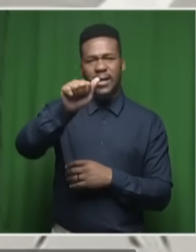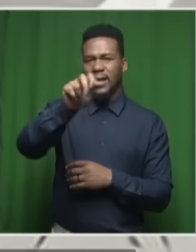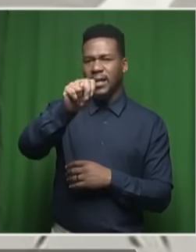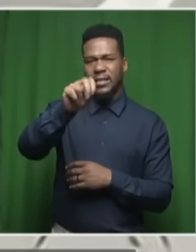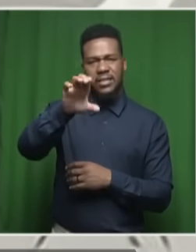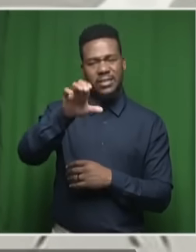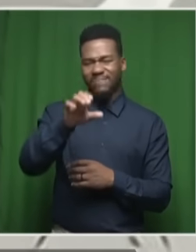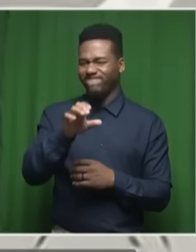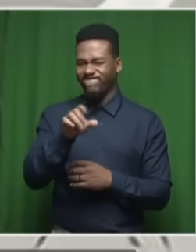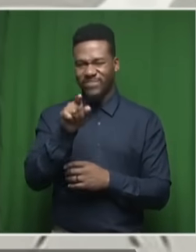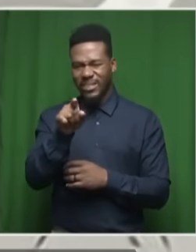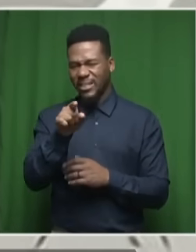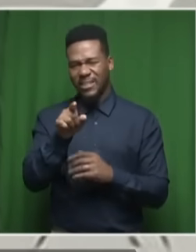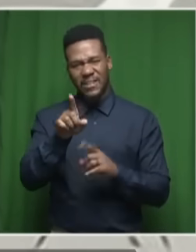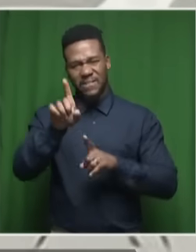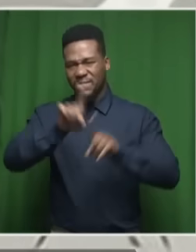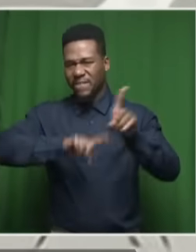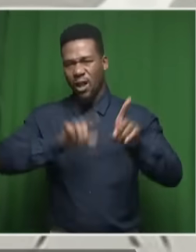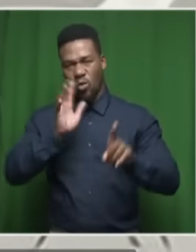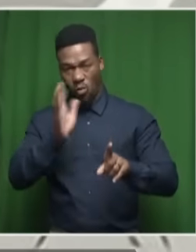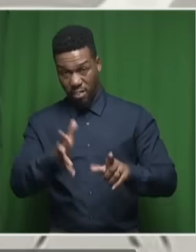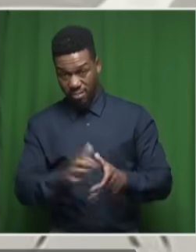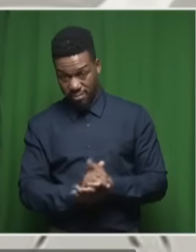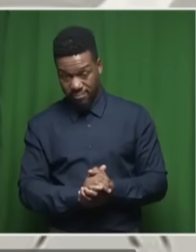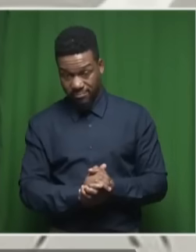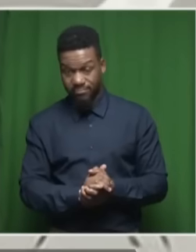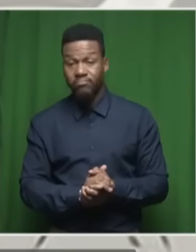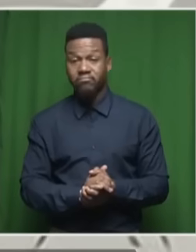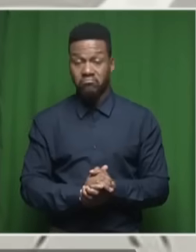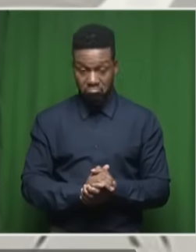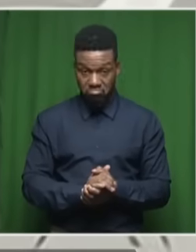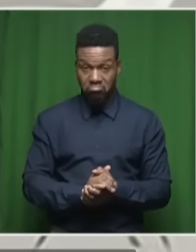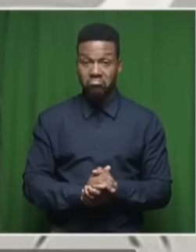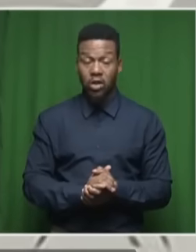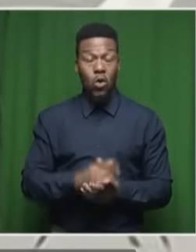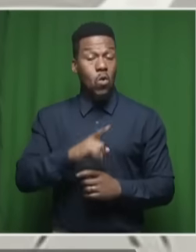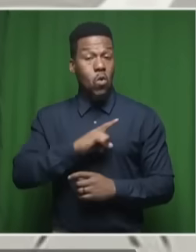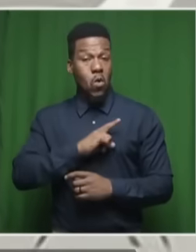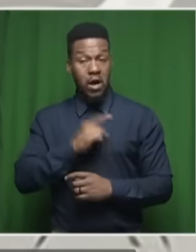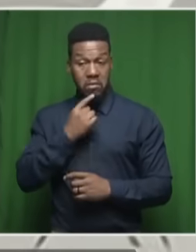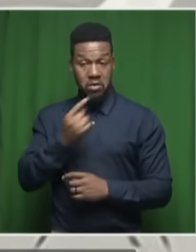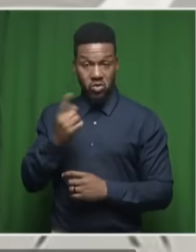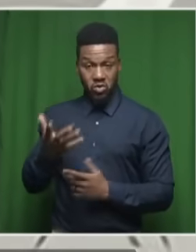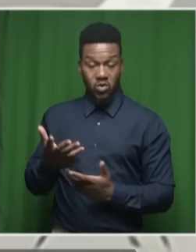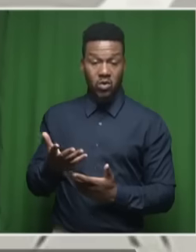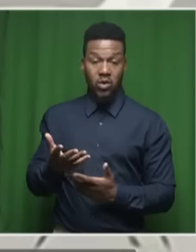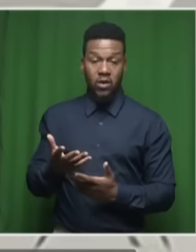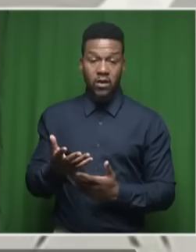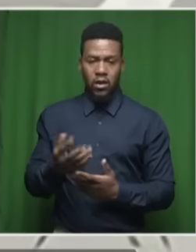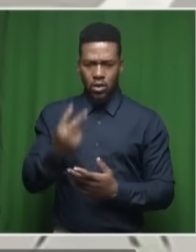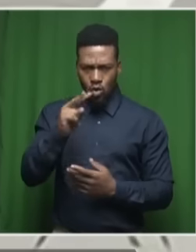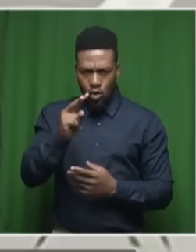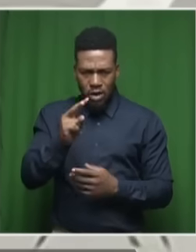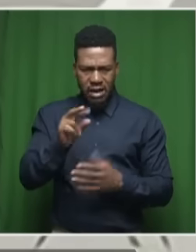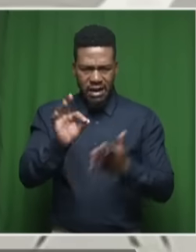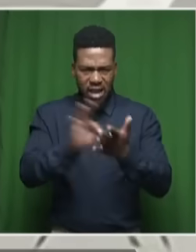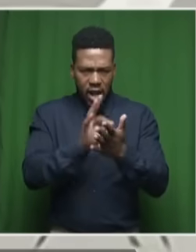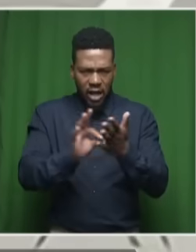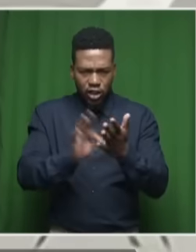do well. And that is also based on the fact that when you look at the election trends,